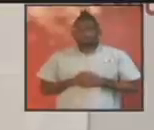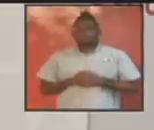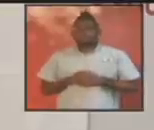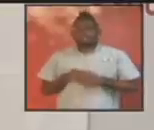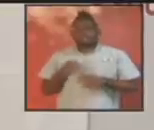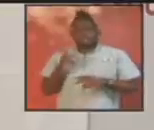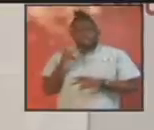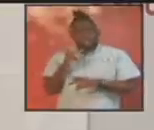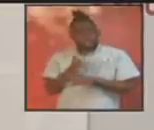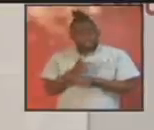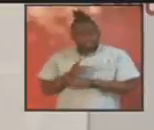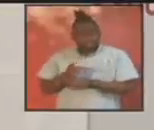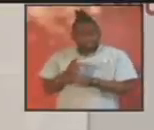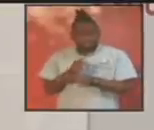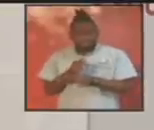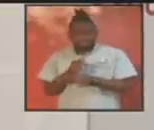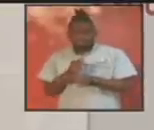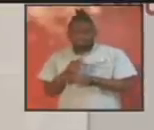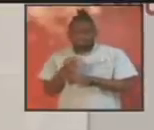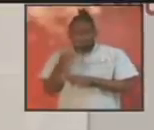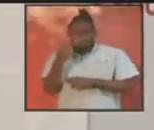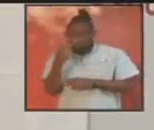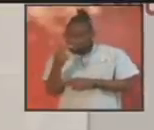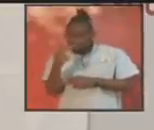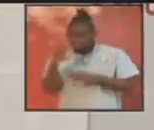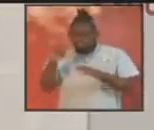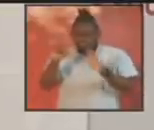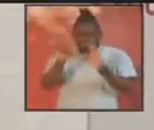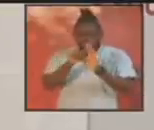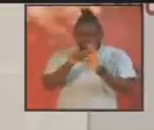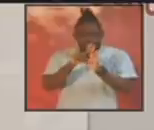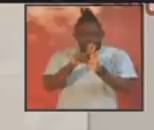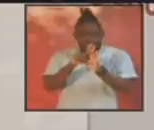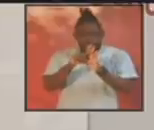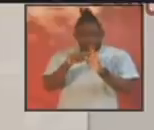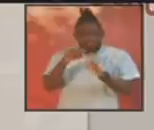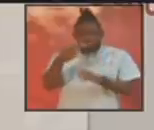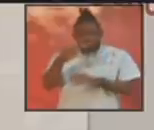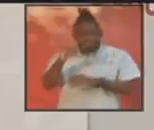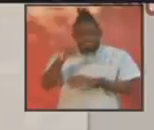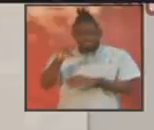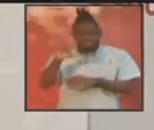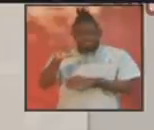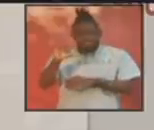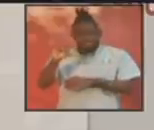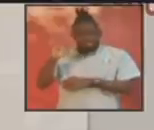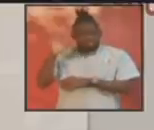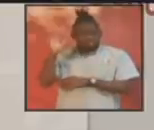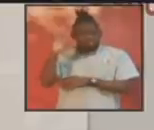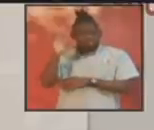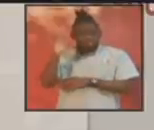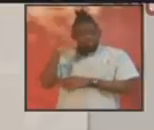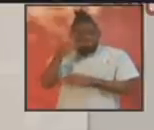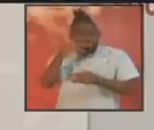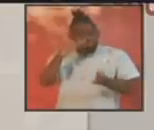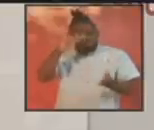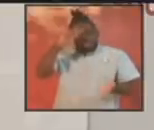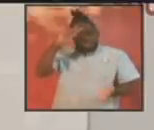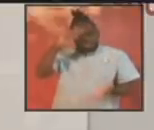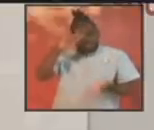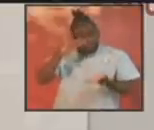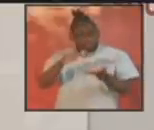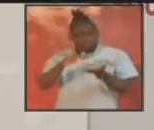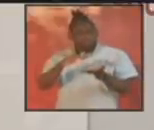epi-curve as demonstrated by Dr. Hines, and recognizing that we are rolling with an average of about 4 new cases